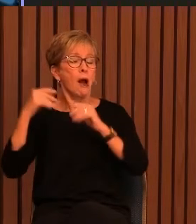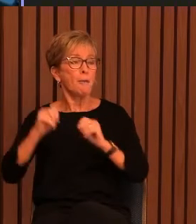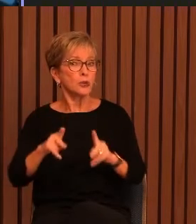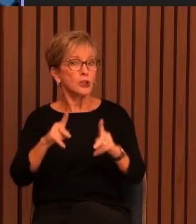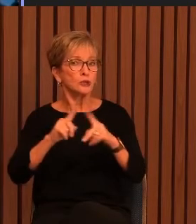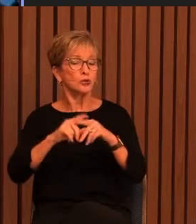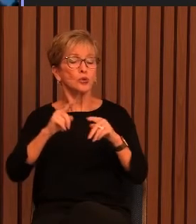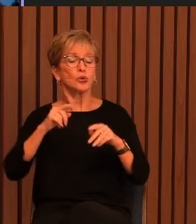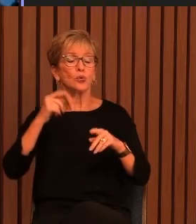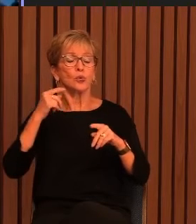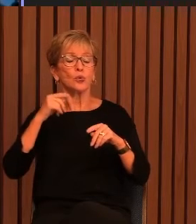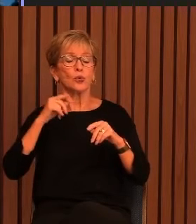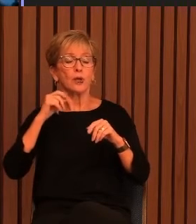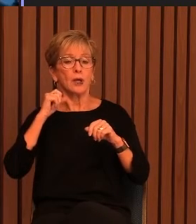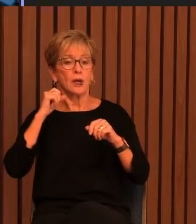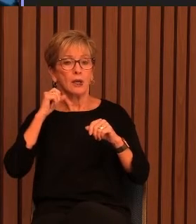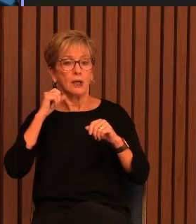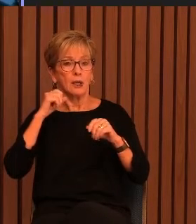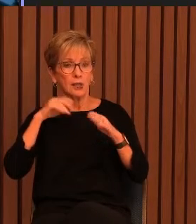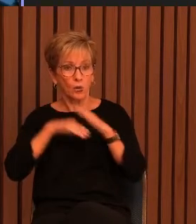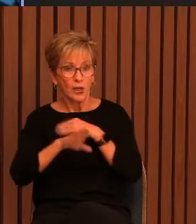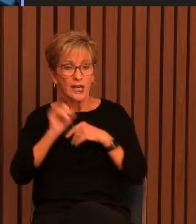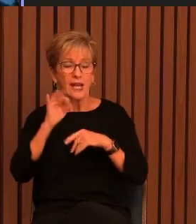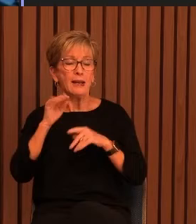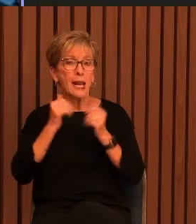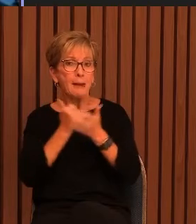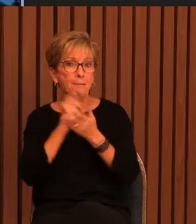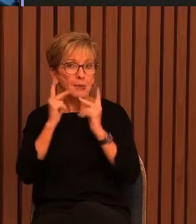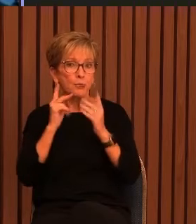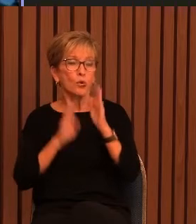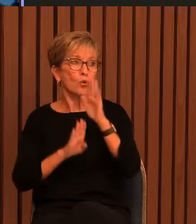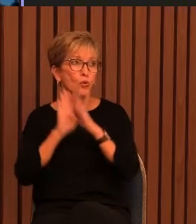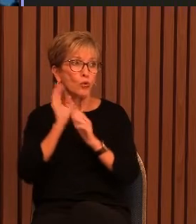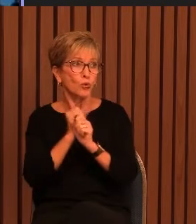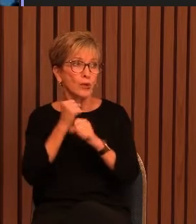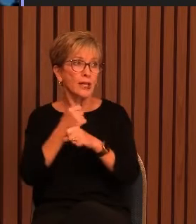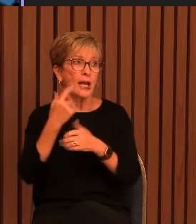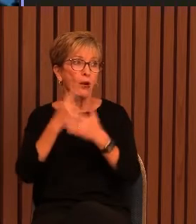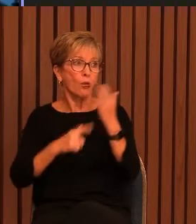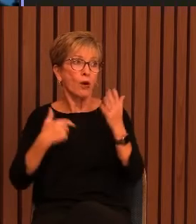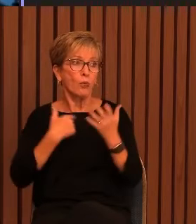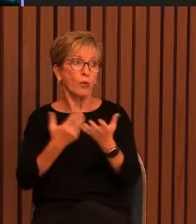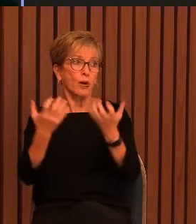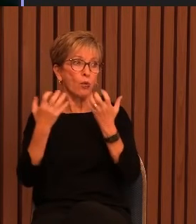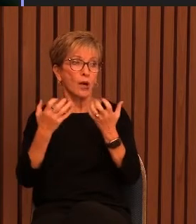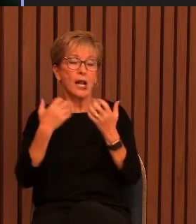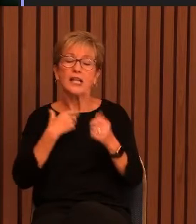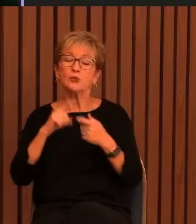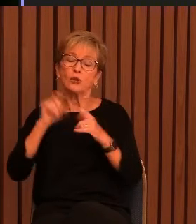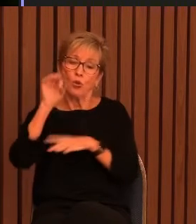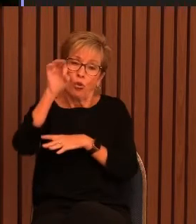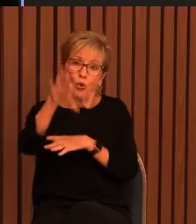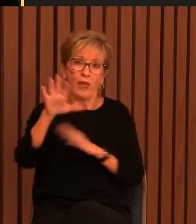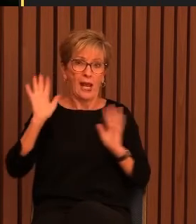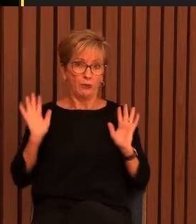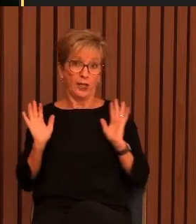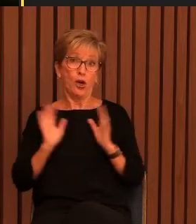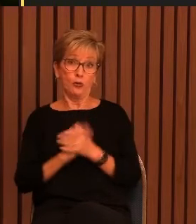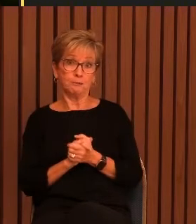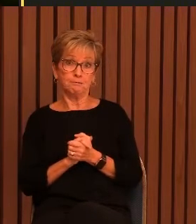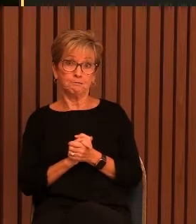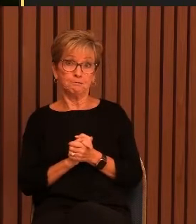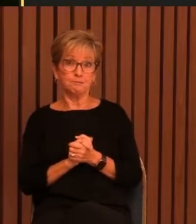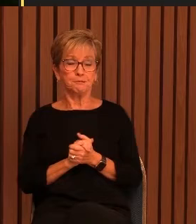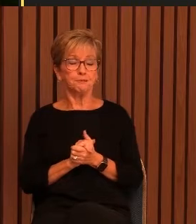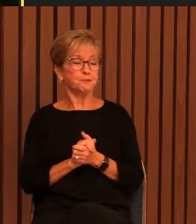your people actually, helped create, through what we've learned in the past. So I just want to throw that out there.